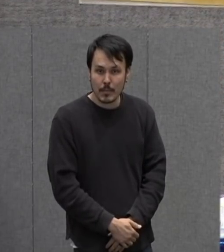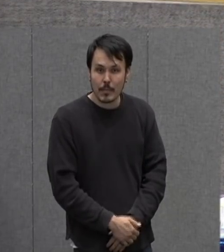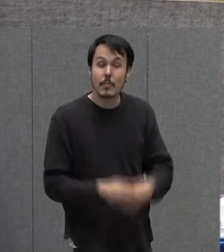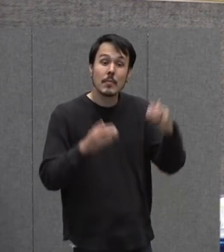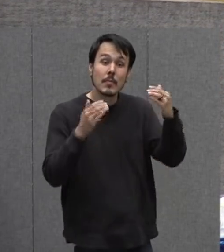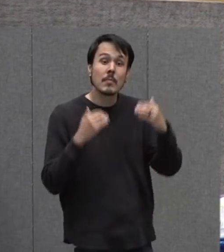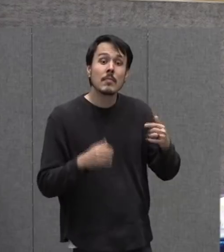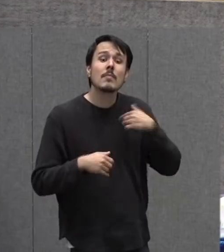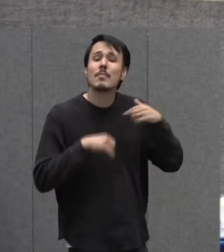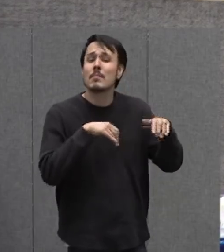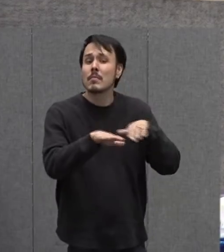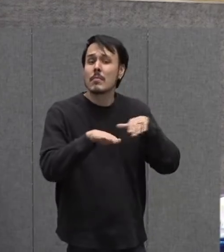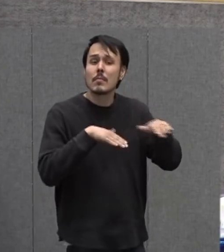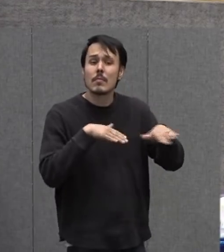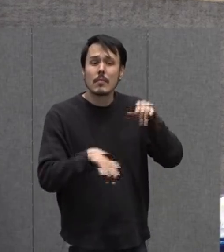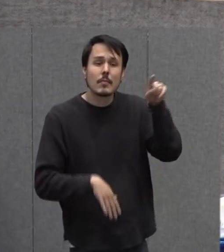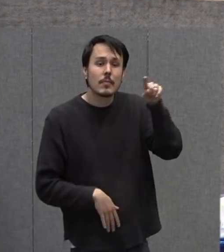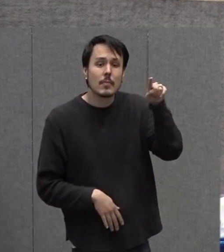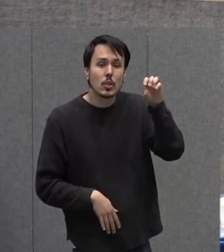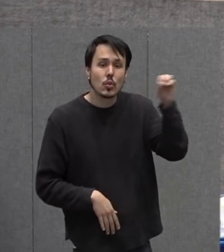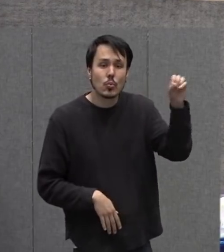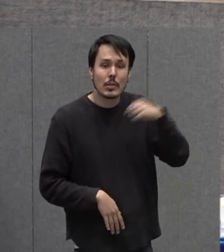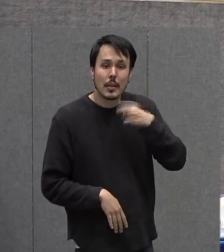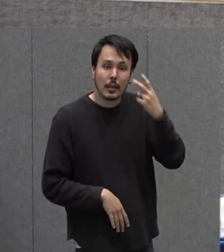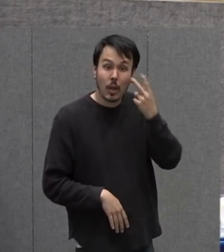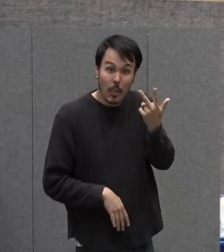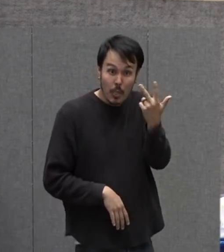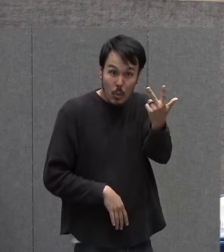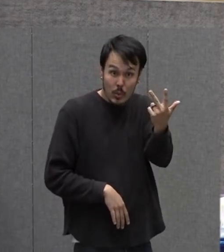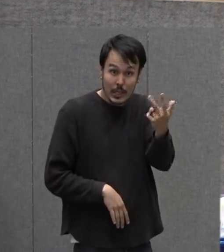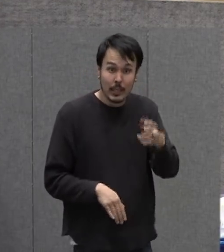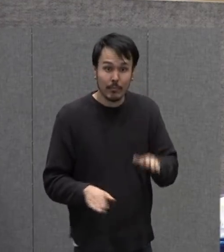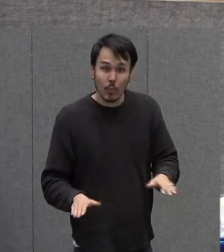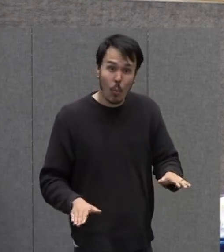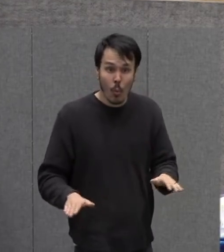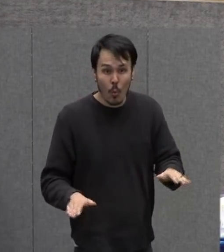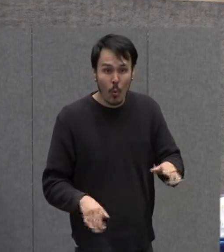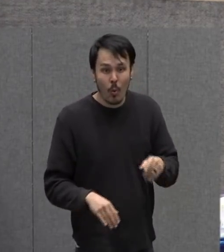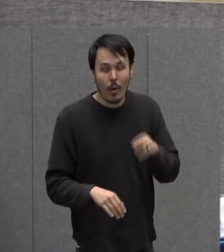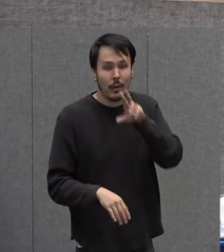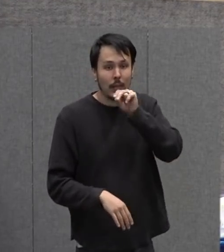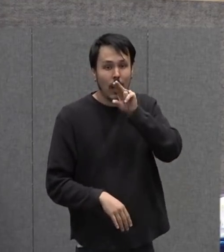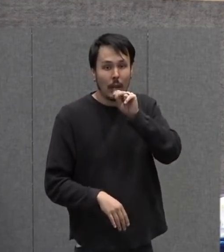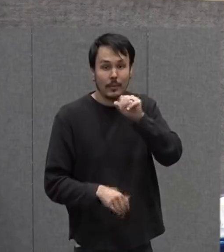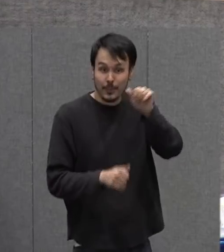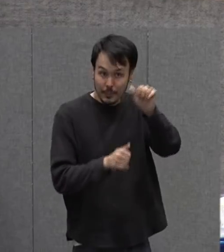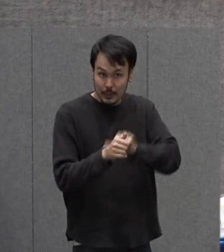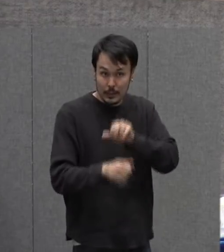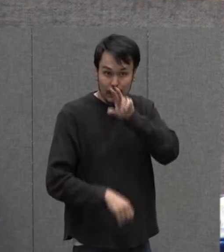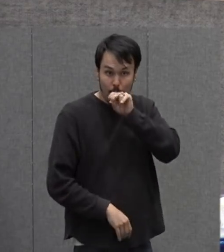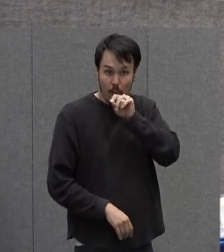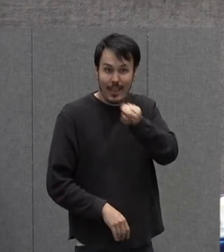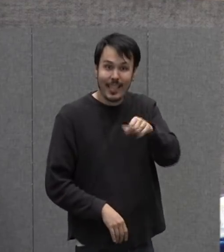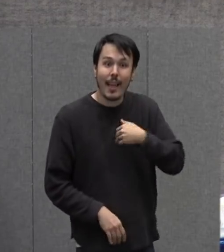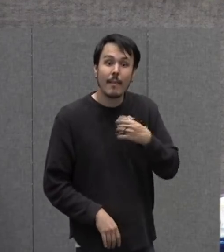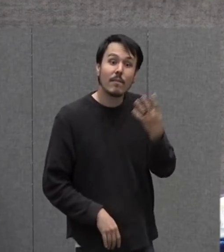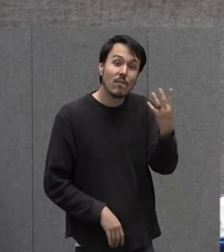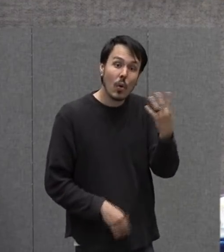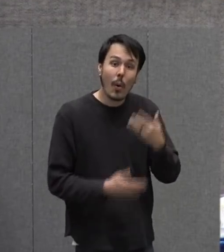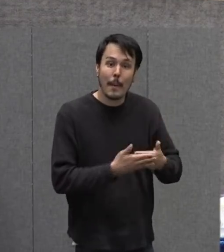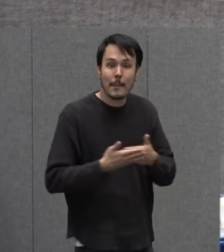On my way to the zoo, I saw 3 waddling ducks. Each duck had 4